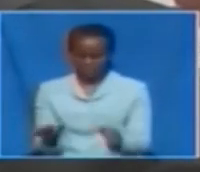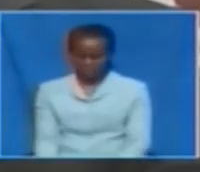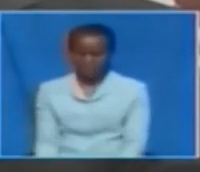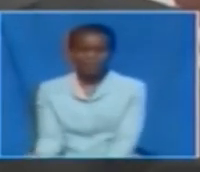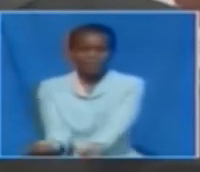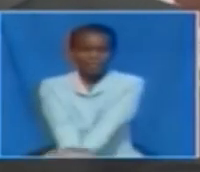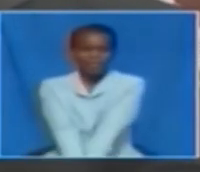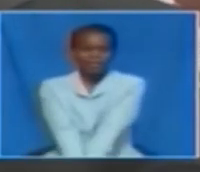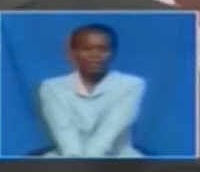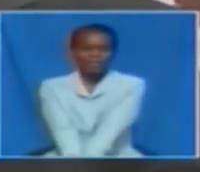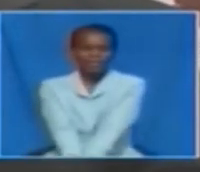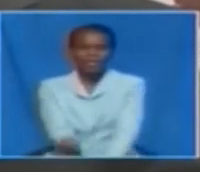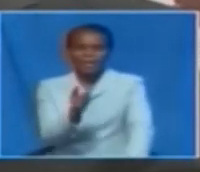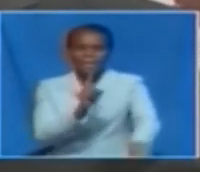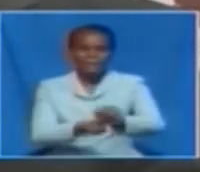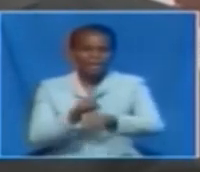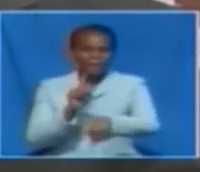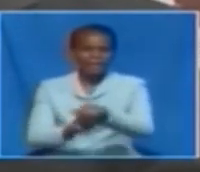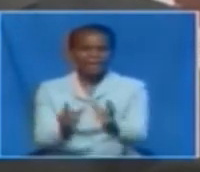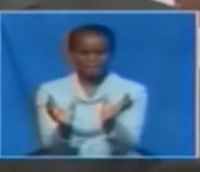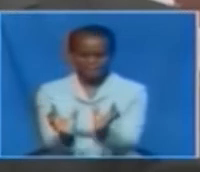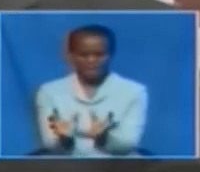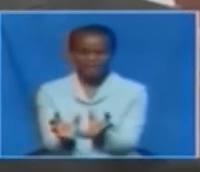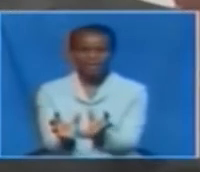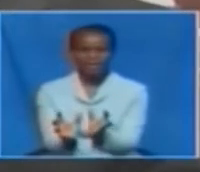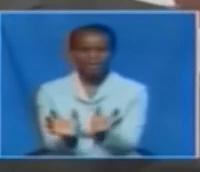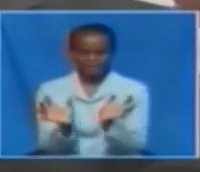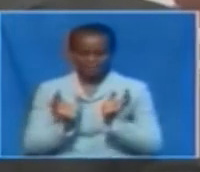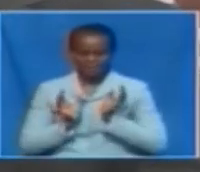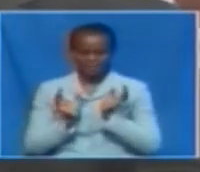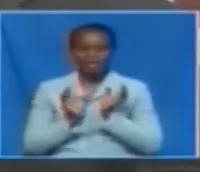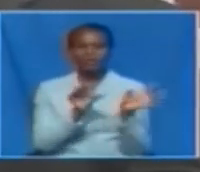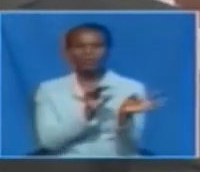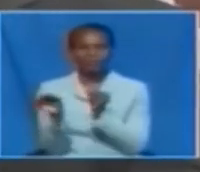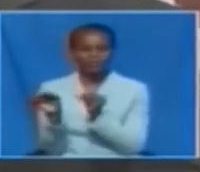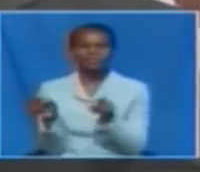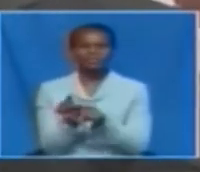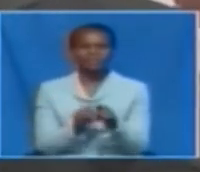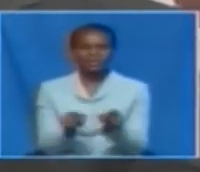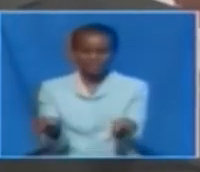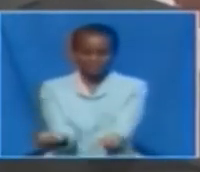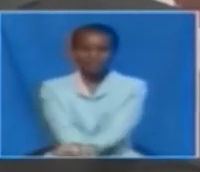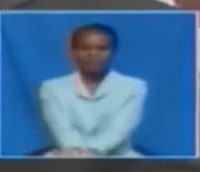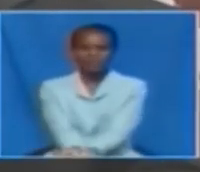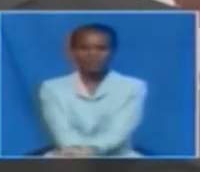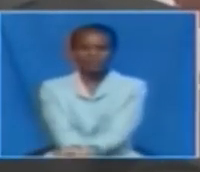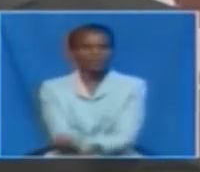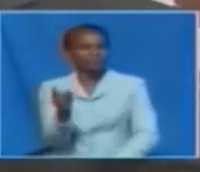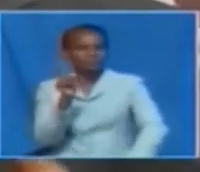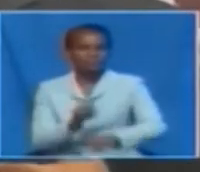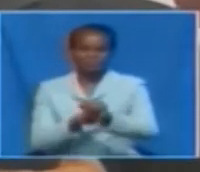And even if they put you and give you a penalty and the goalkeeper is removed and you are tied with your legs, you will not